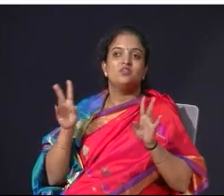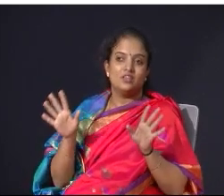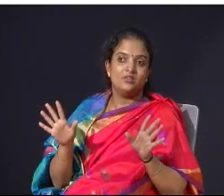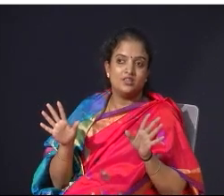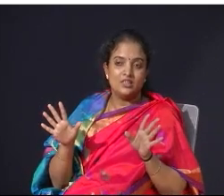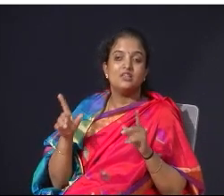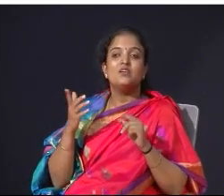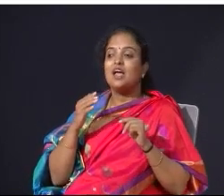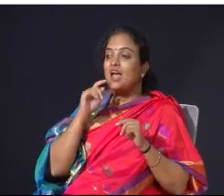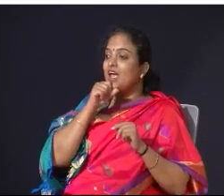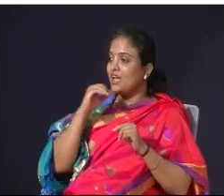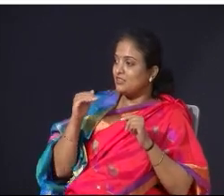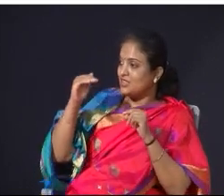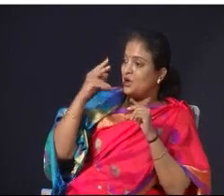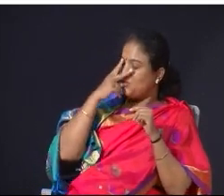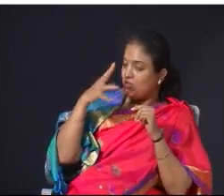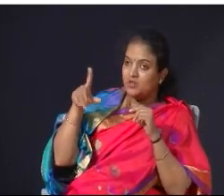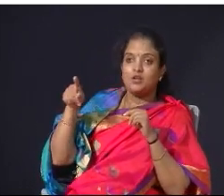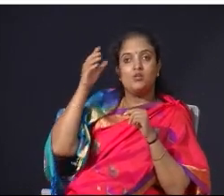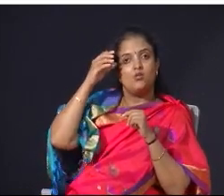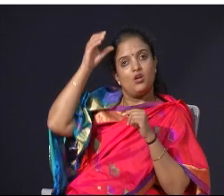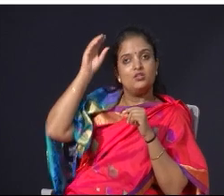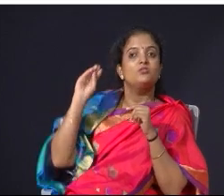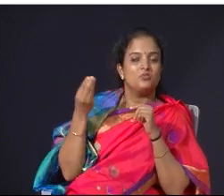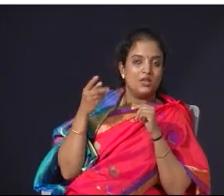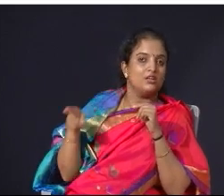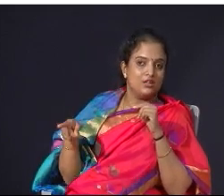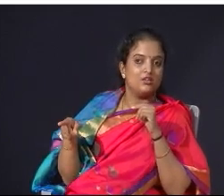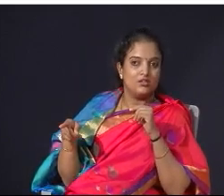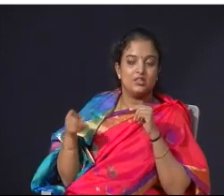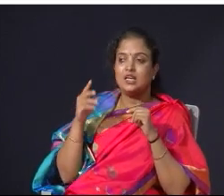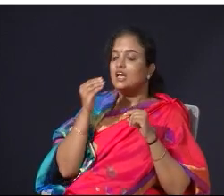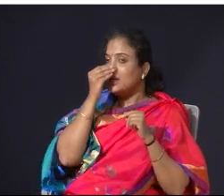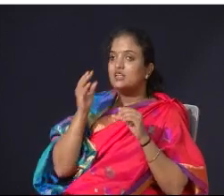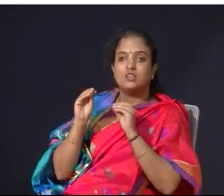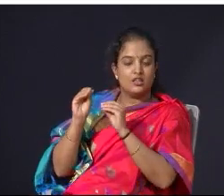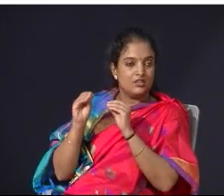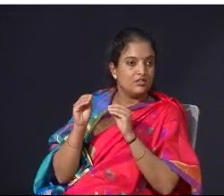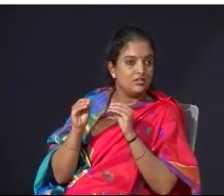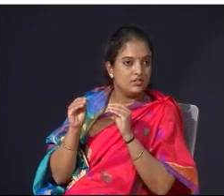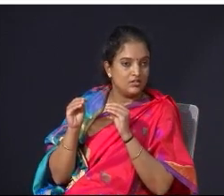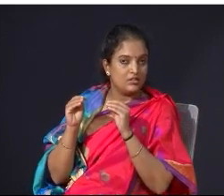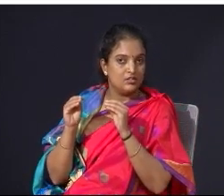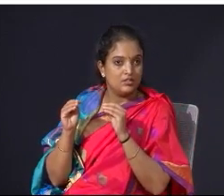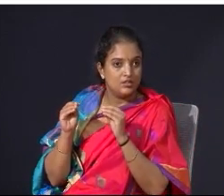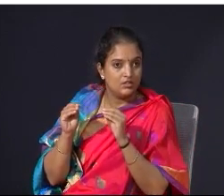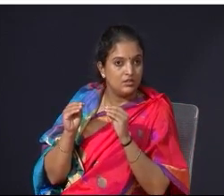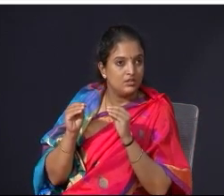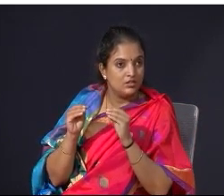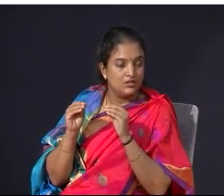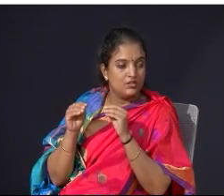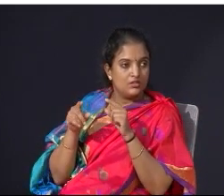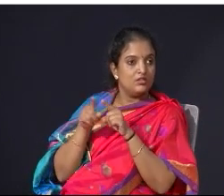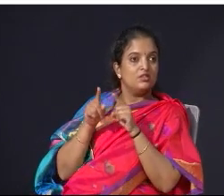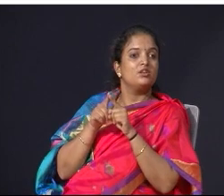become advantageously blind has concepts, so it's easier to train him. Okay? Impact of additional disability. Today is a deaf-blind